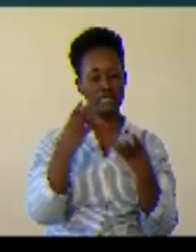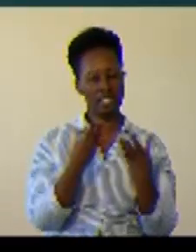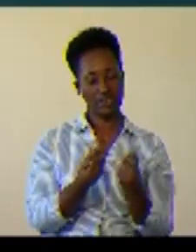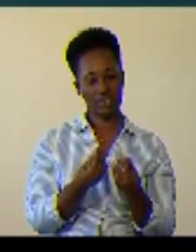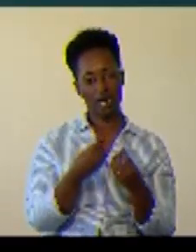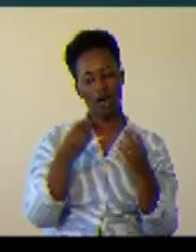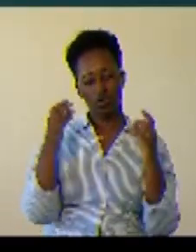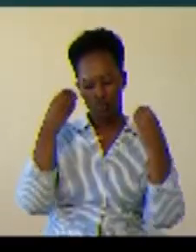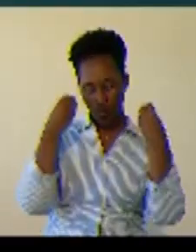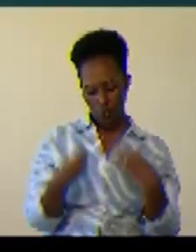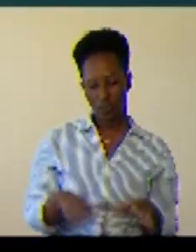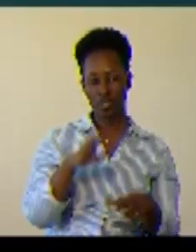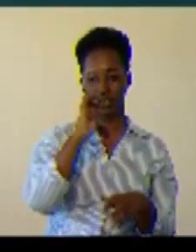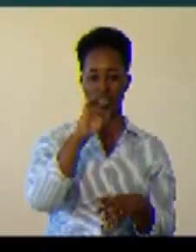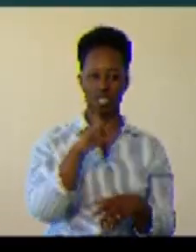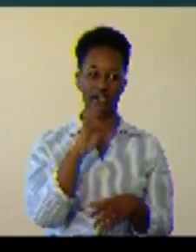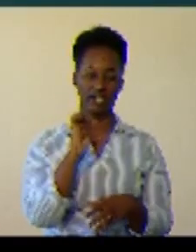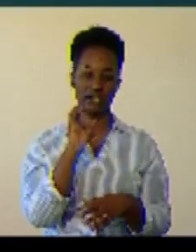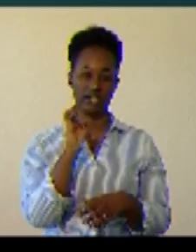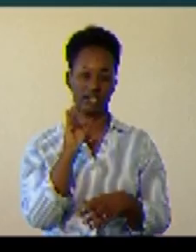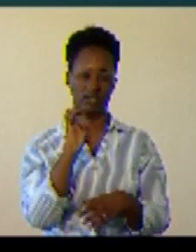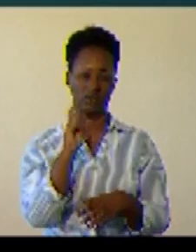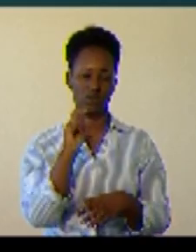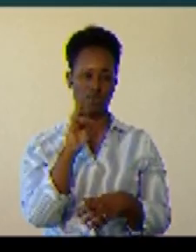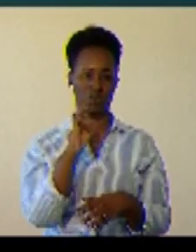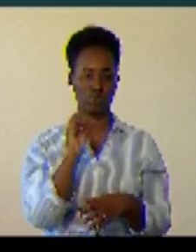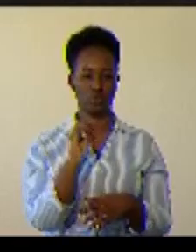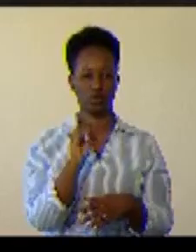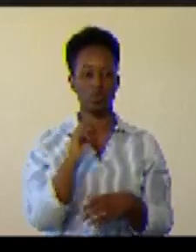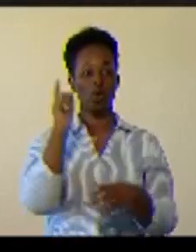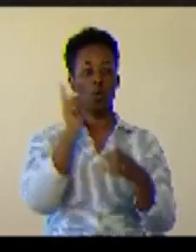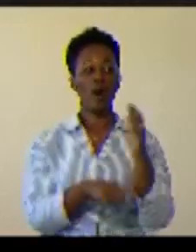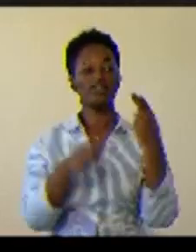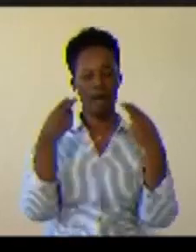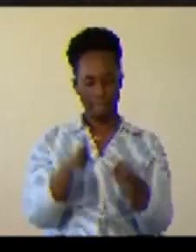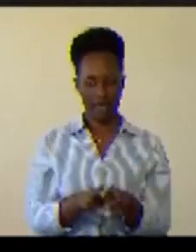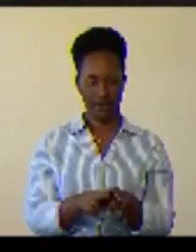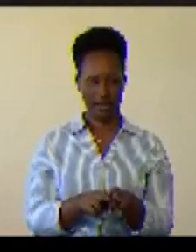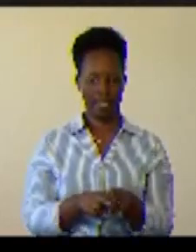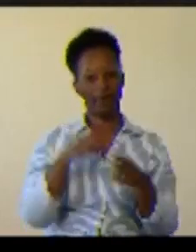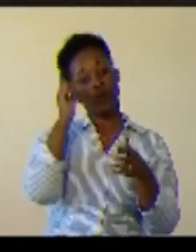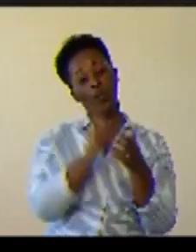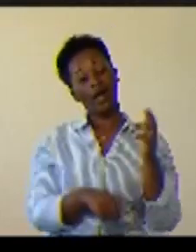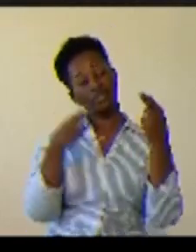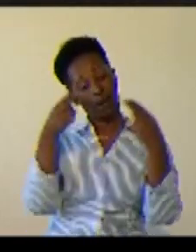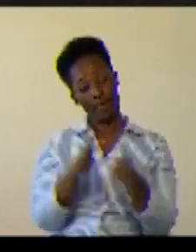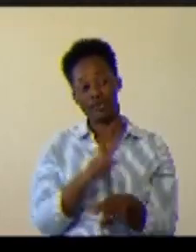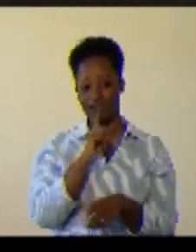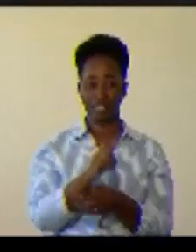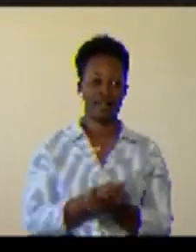the electron than either sodium or lithium. So what happens? what happens is that